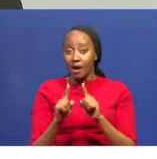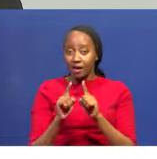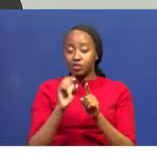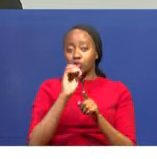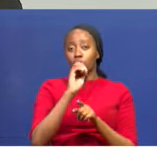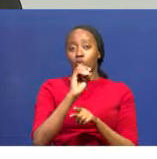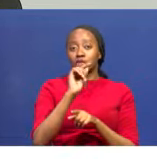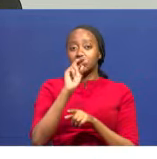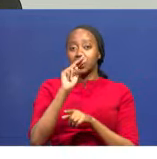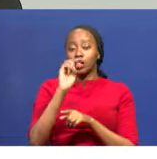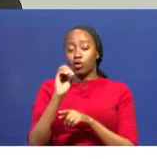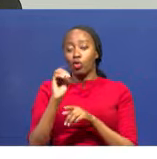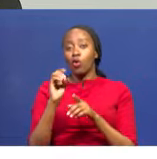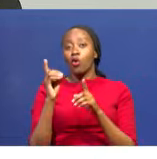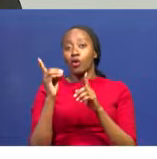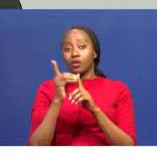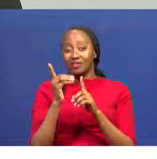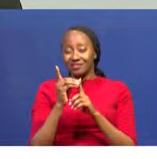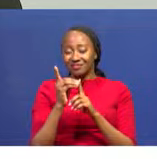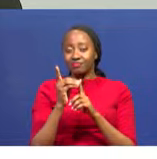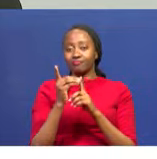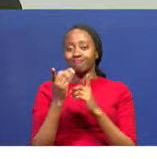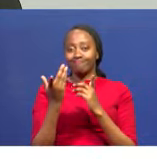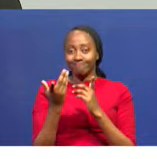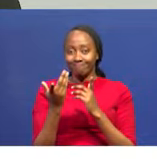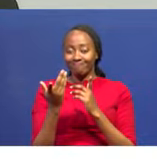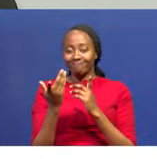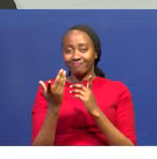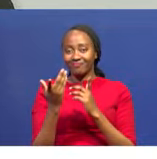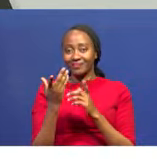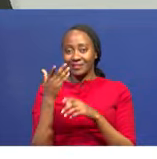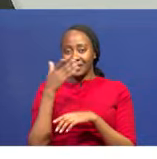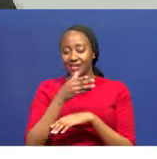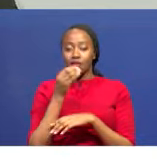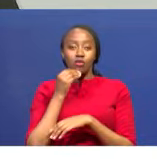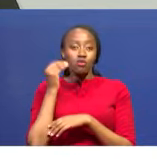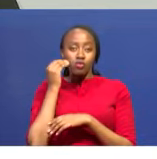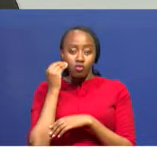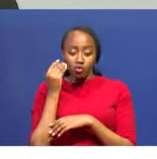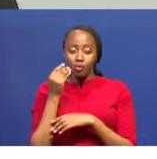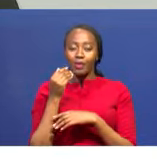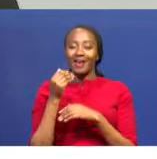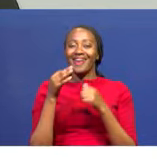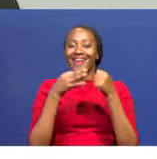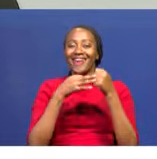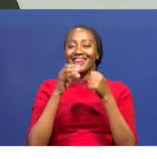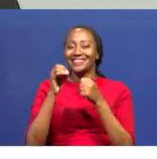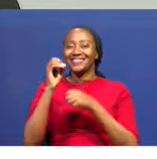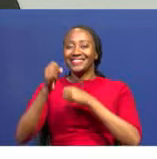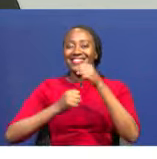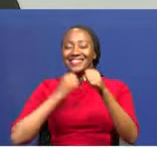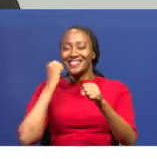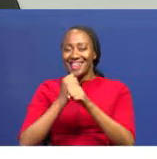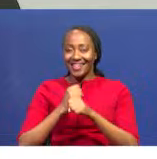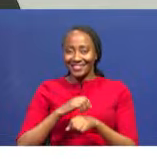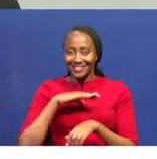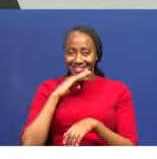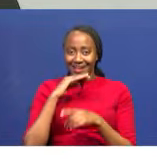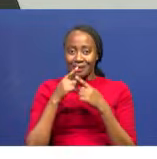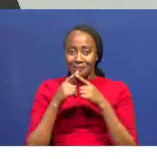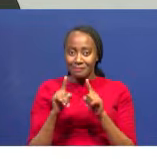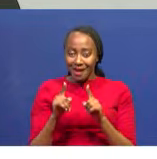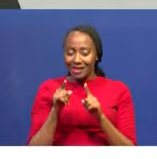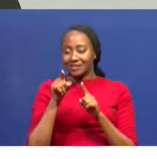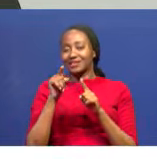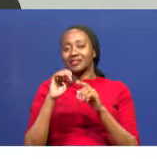on September 7th, 2025 at his Nairobi residence. He was aged 80 years, and of course we'll be following on that particular Requiem